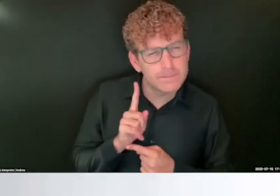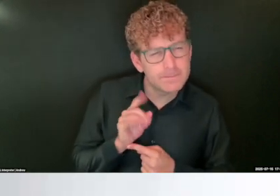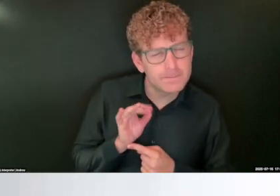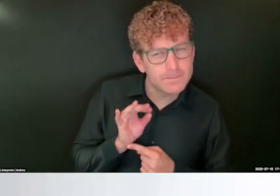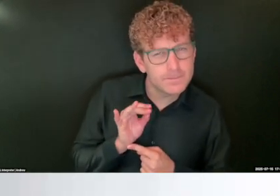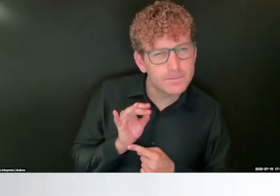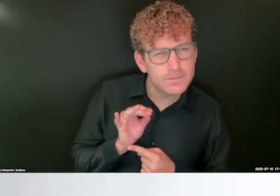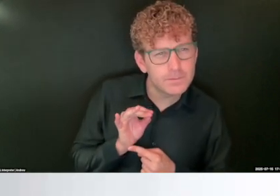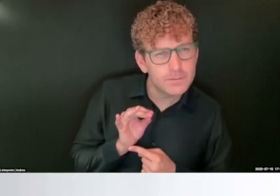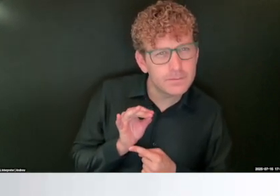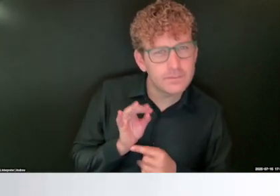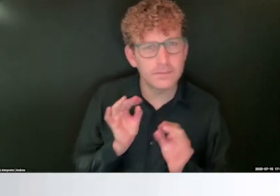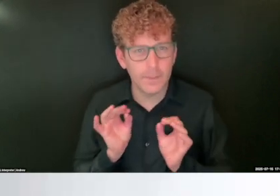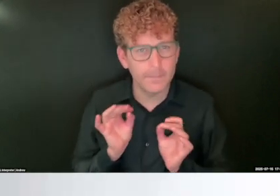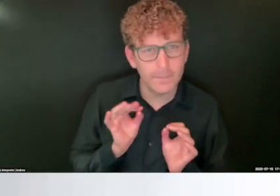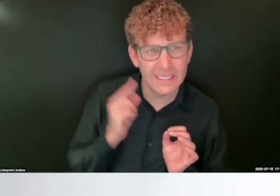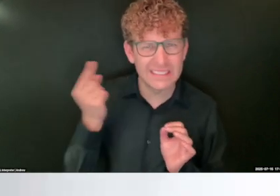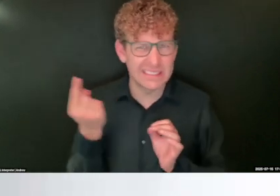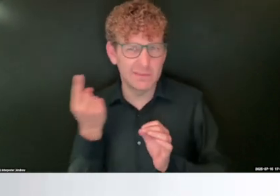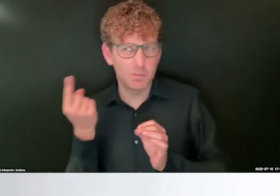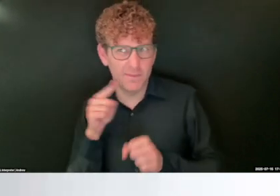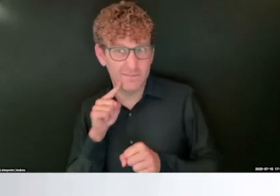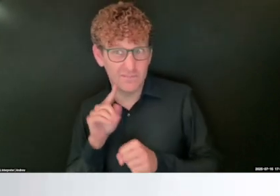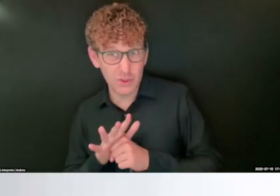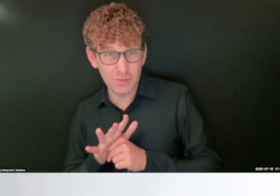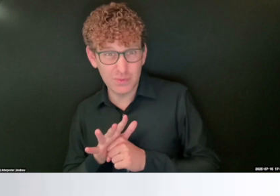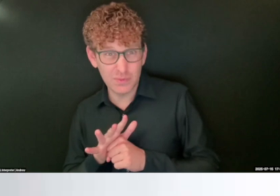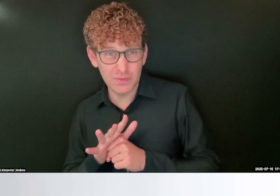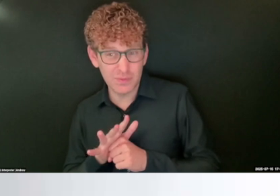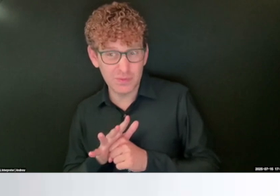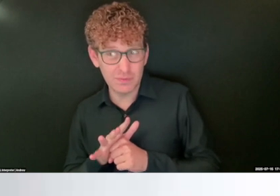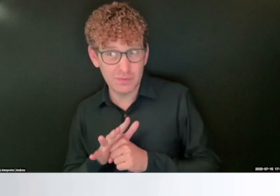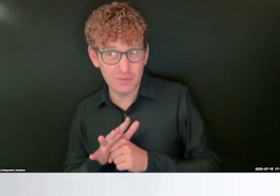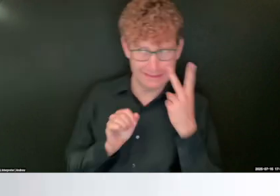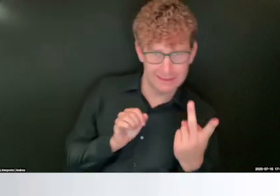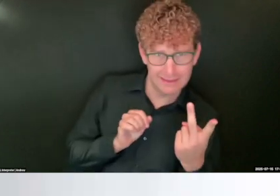Okay, can someone confirm? Okay, never mind, I can see it.